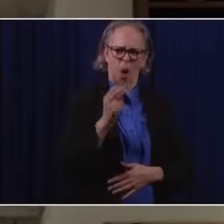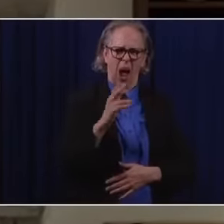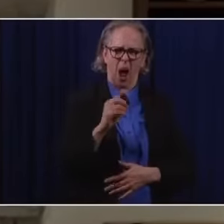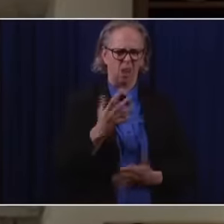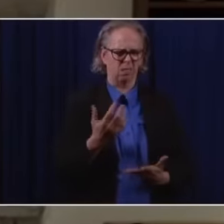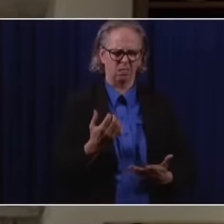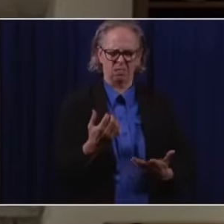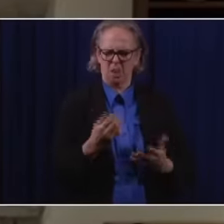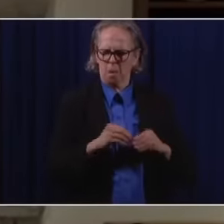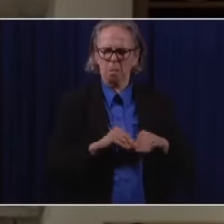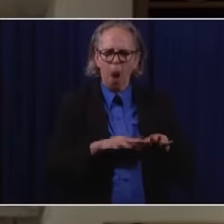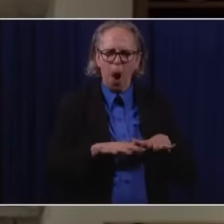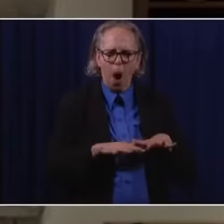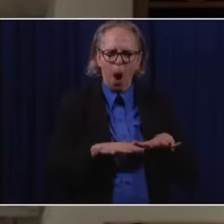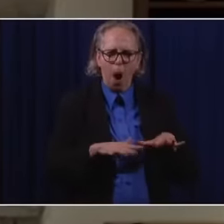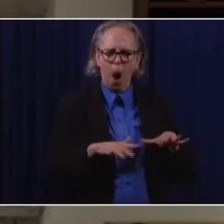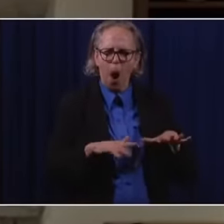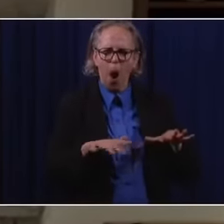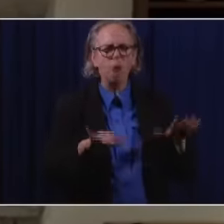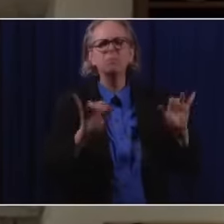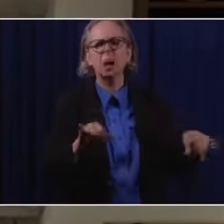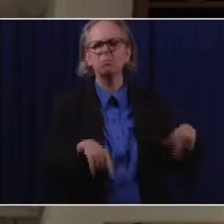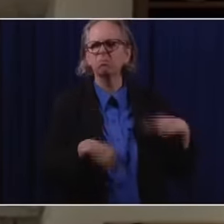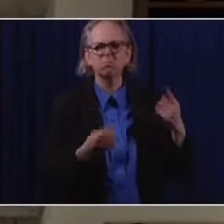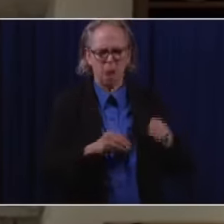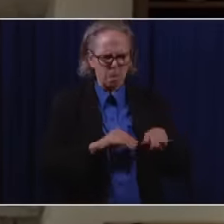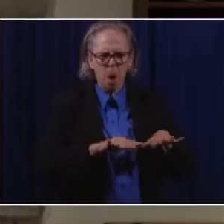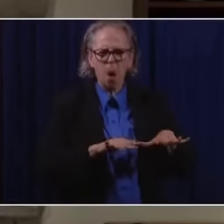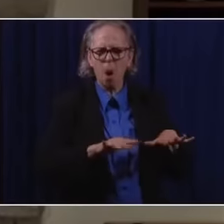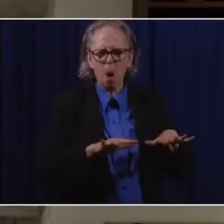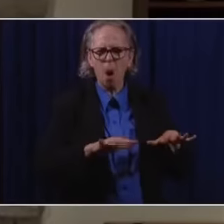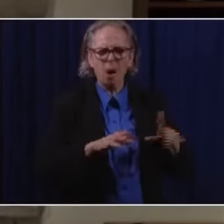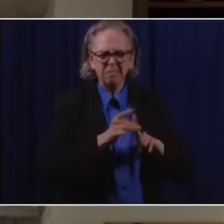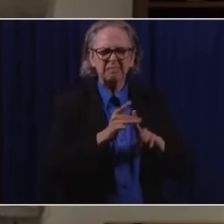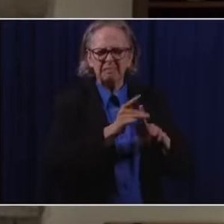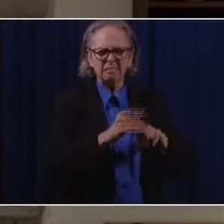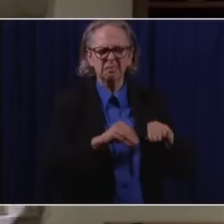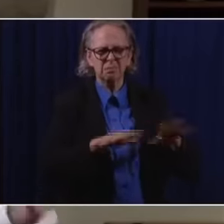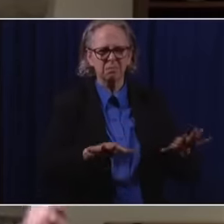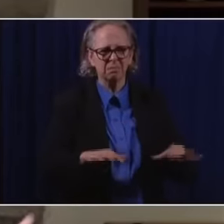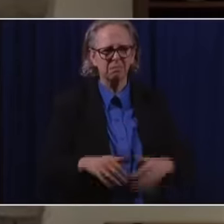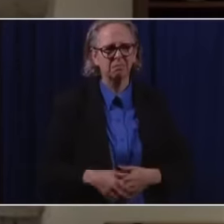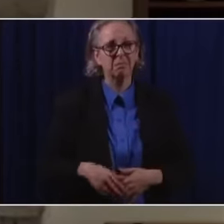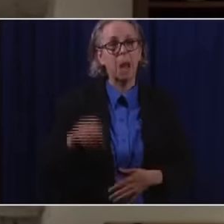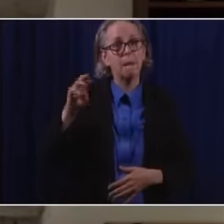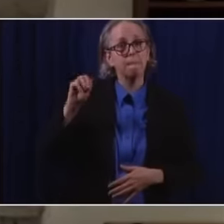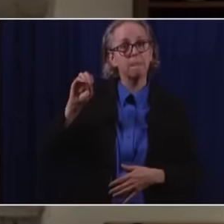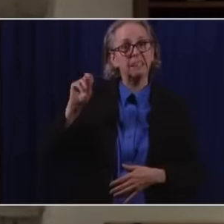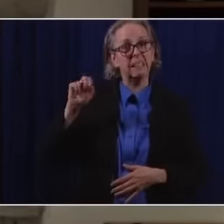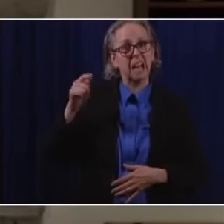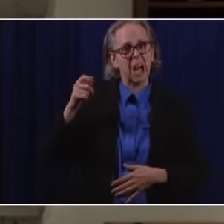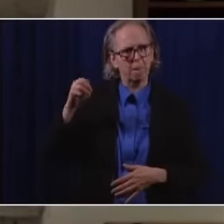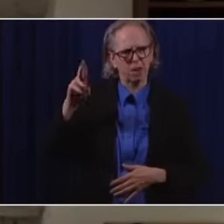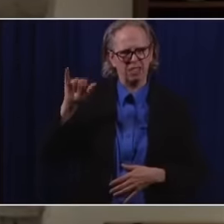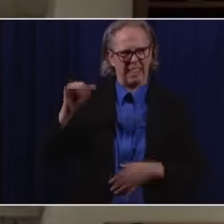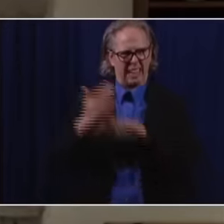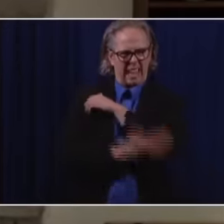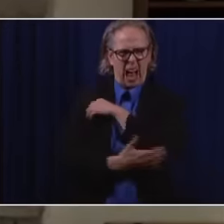this. If you go back, sadly, Montgomery County right next door to where Fran and I live, Greene